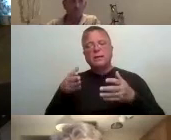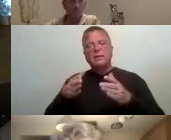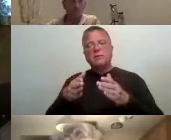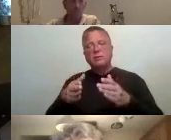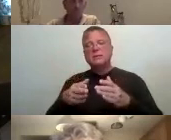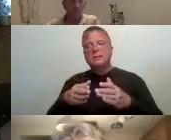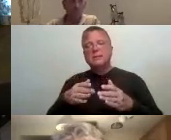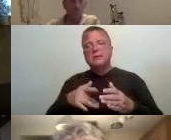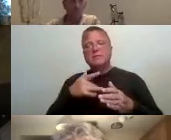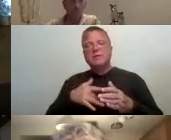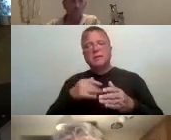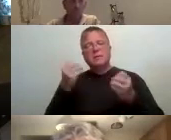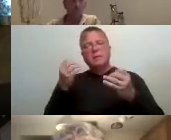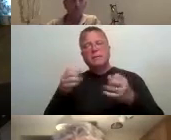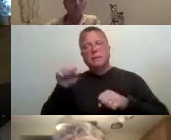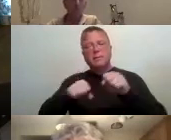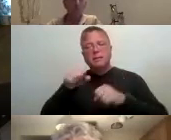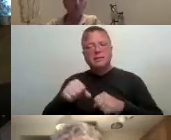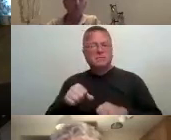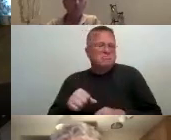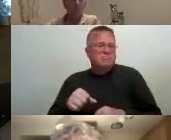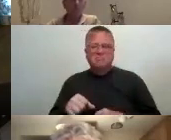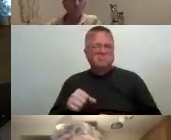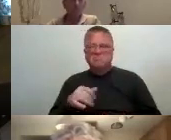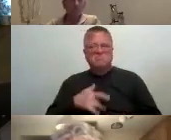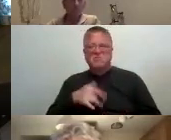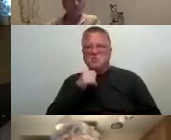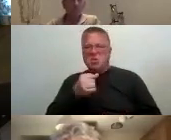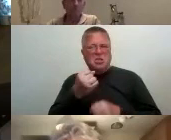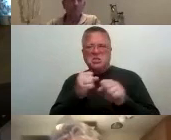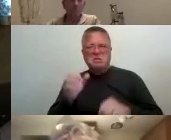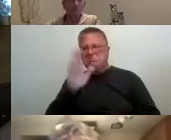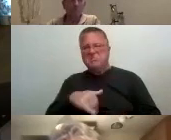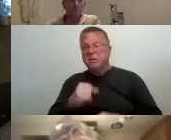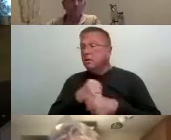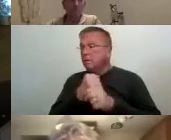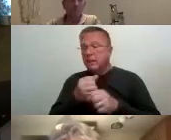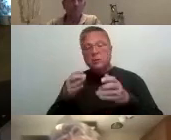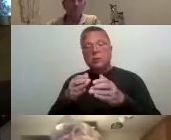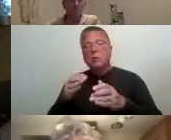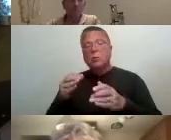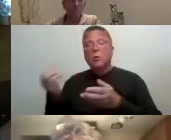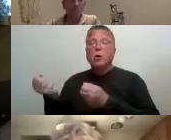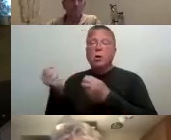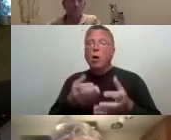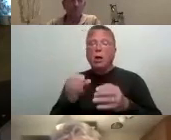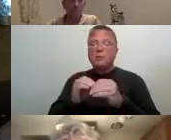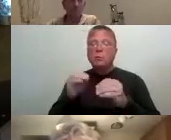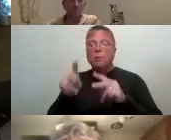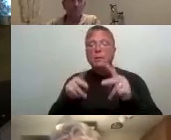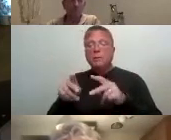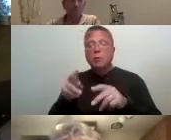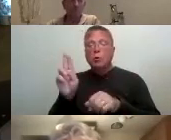many bicyclists as not particularly safe. And so making the streets safer will bring out more bicyclists and change the